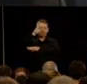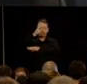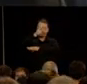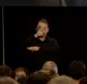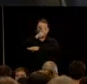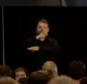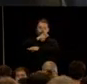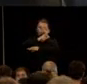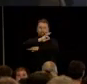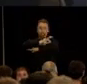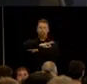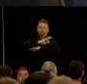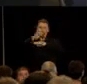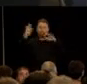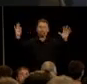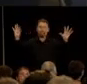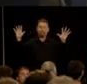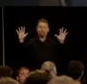twilight's last